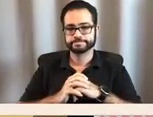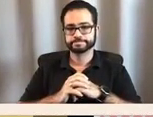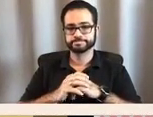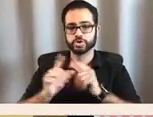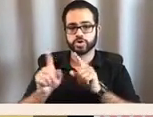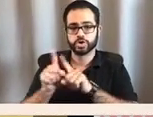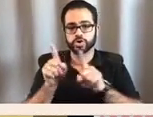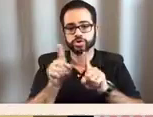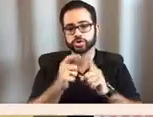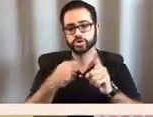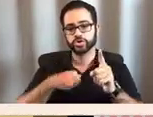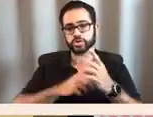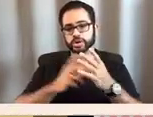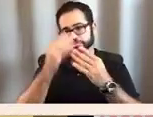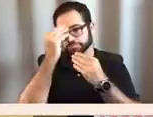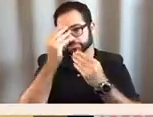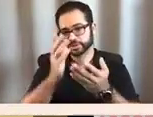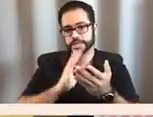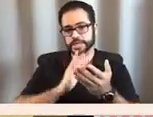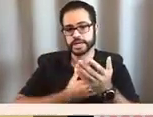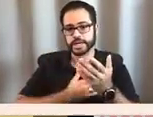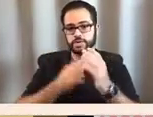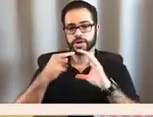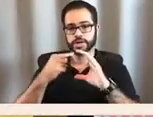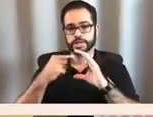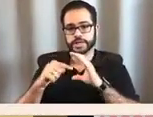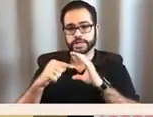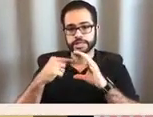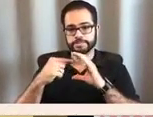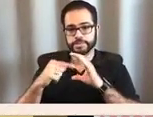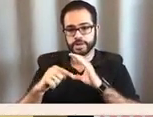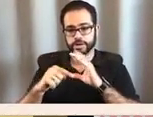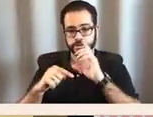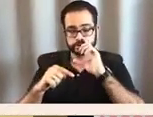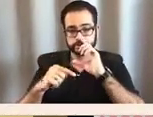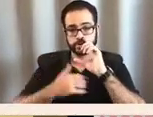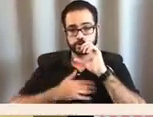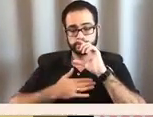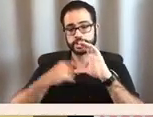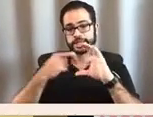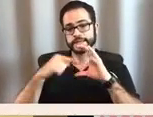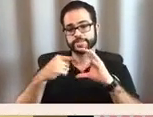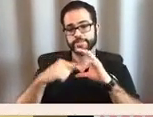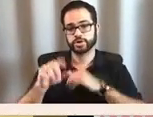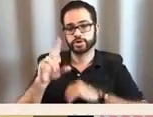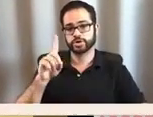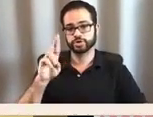Additionally, we want to provide our email. So my email is